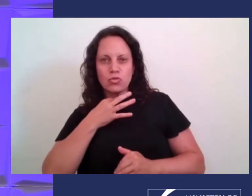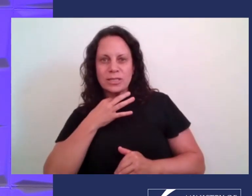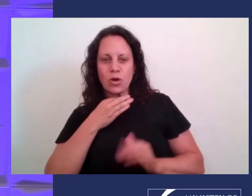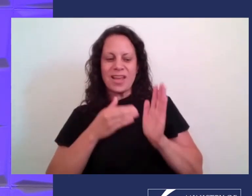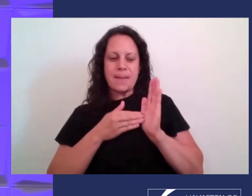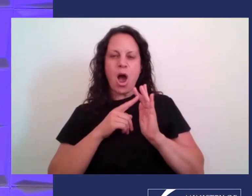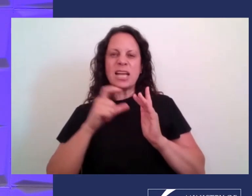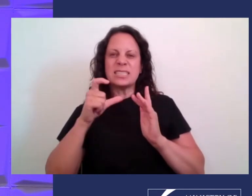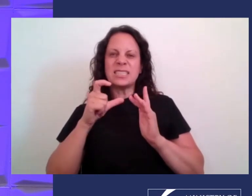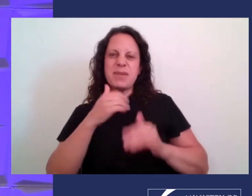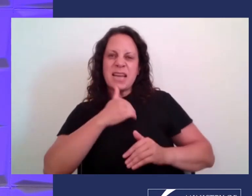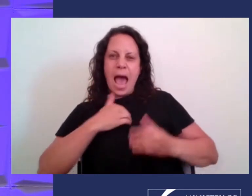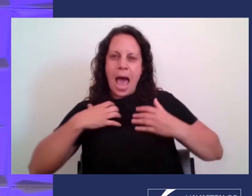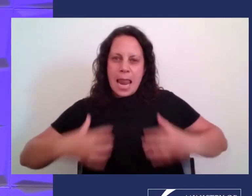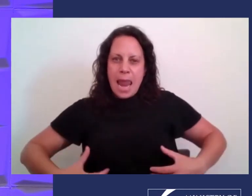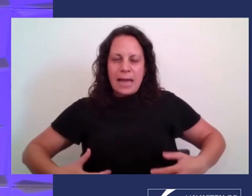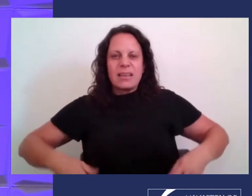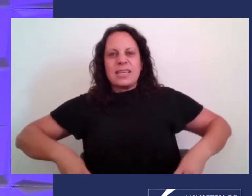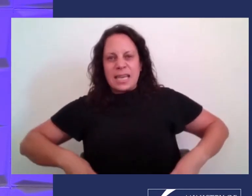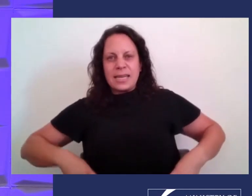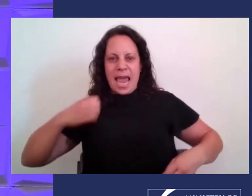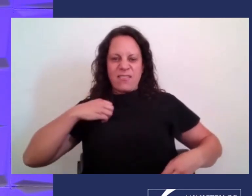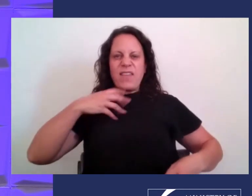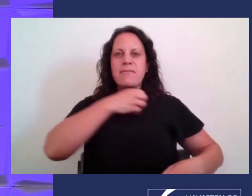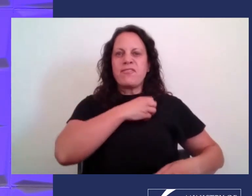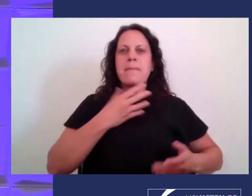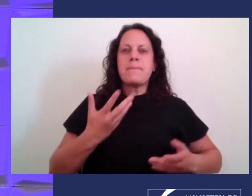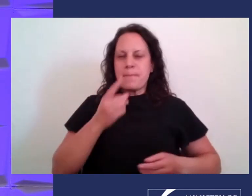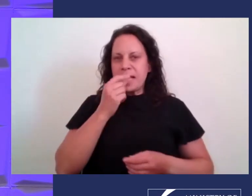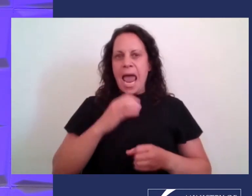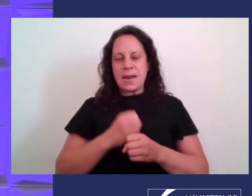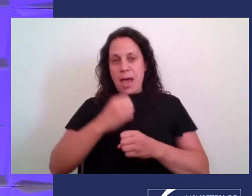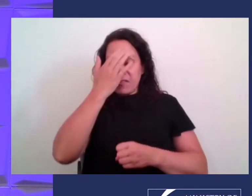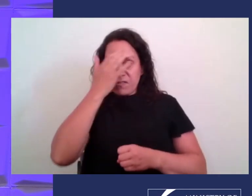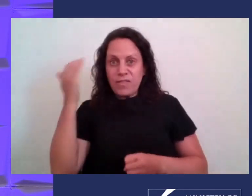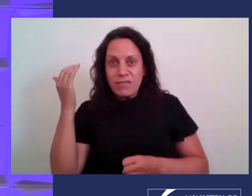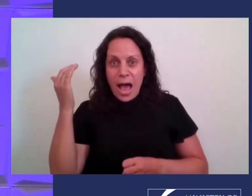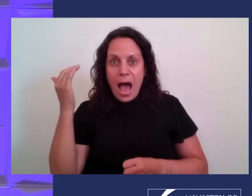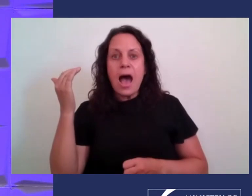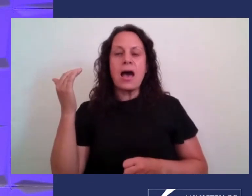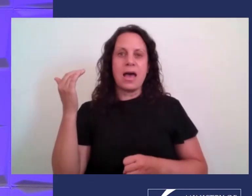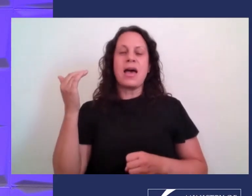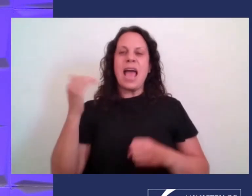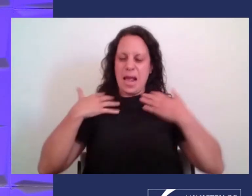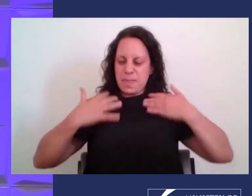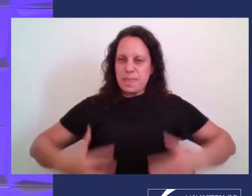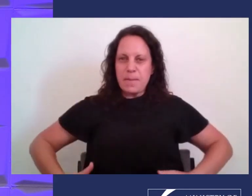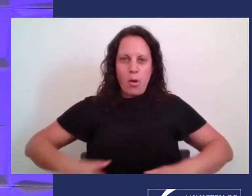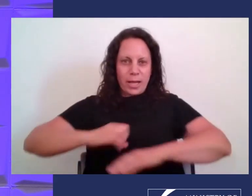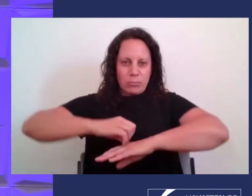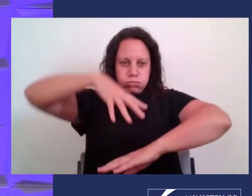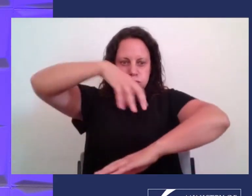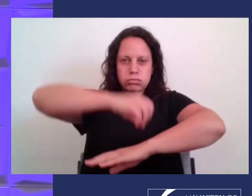MISC, and it is a serious complication. It causes a fever and inflammation throughout the body organs,